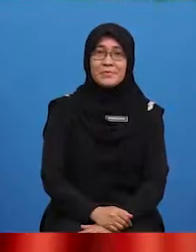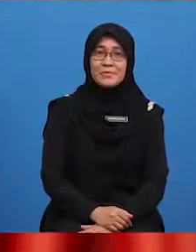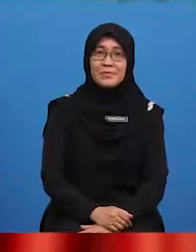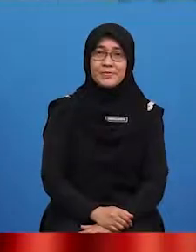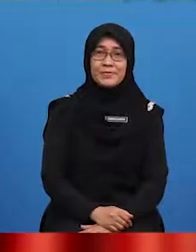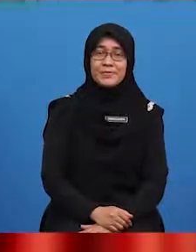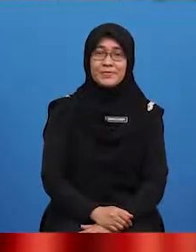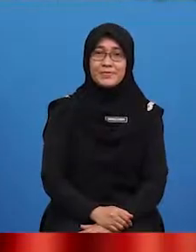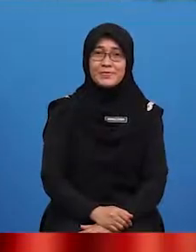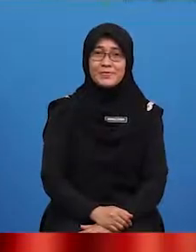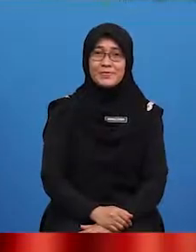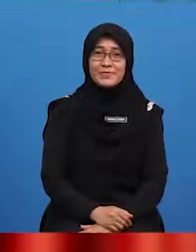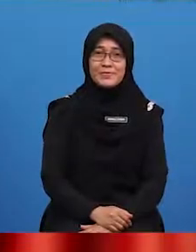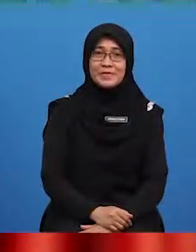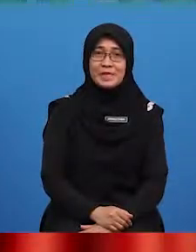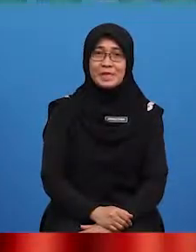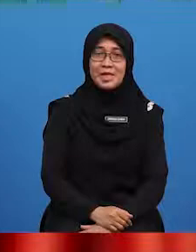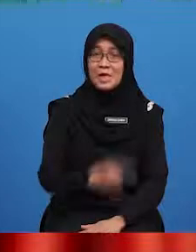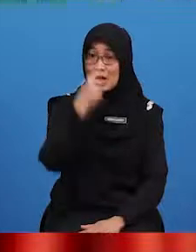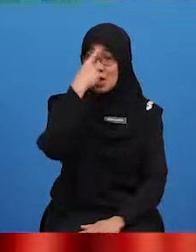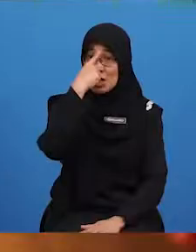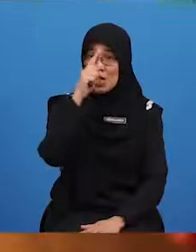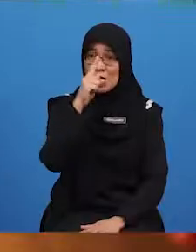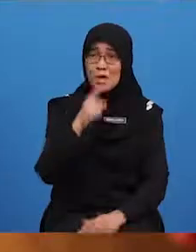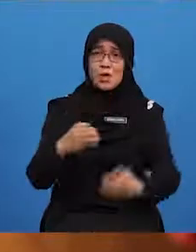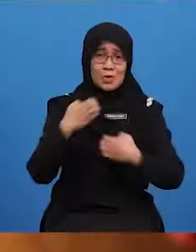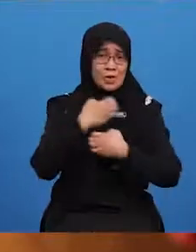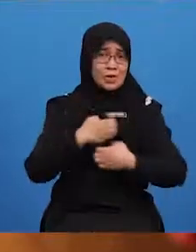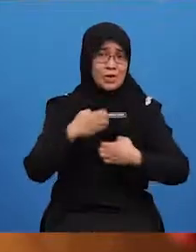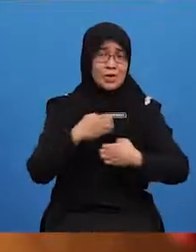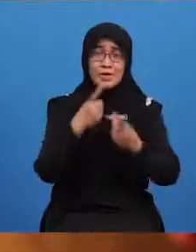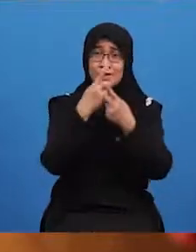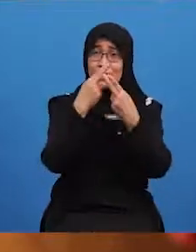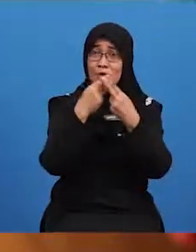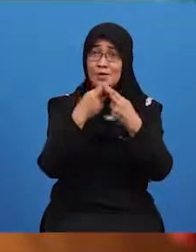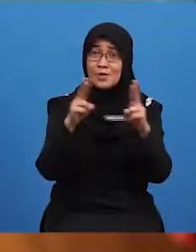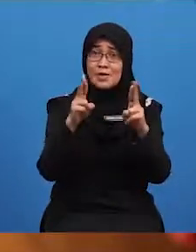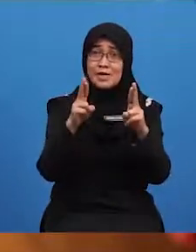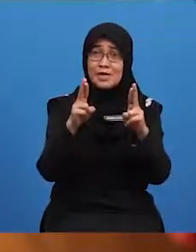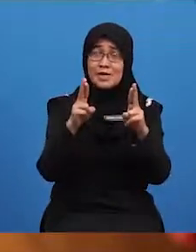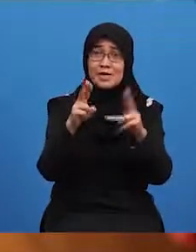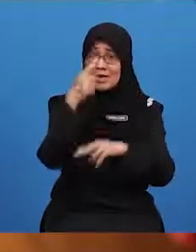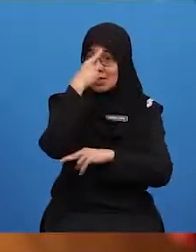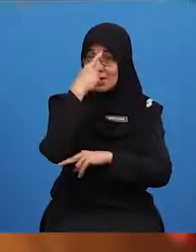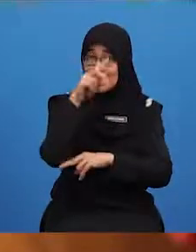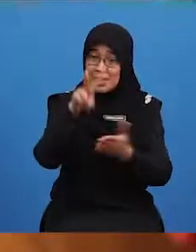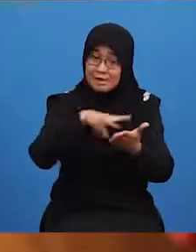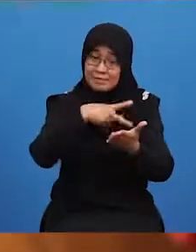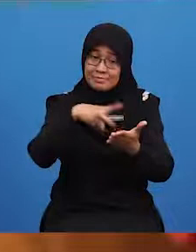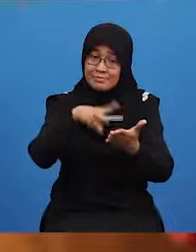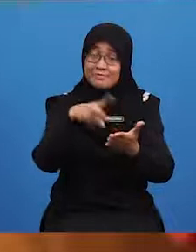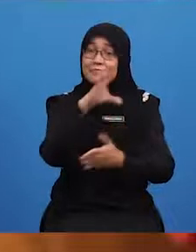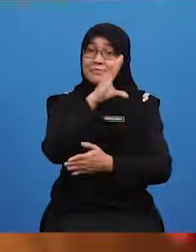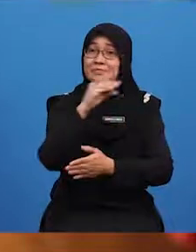All right. I can't wait to get started. Yes, me too. To enjoy this journey,